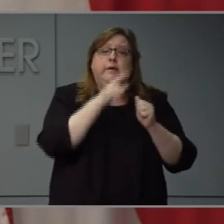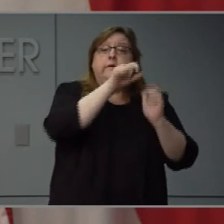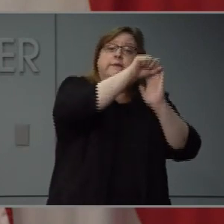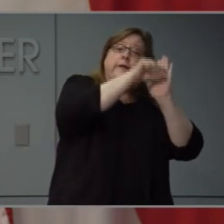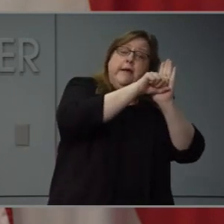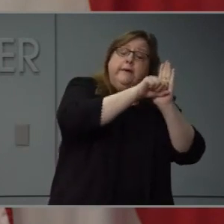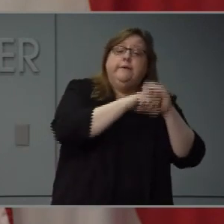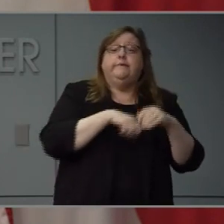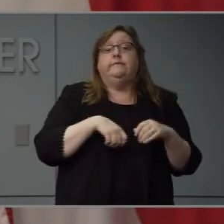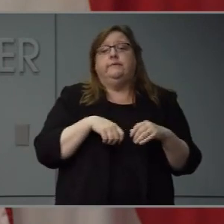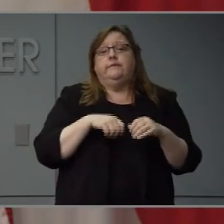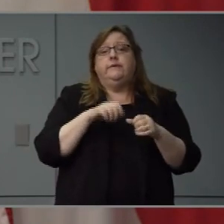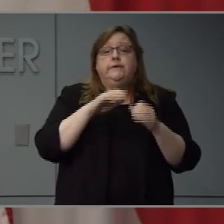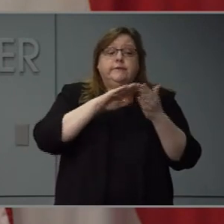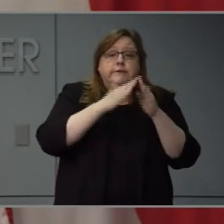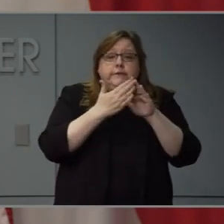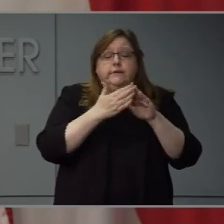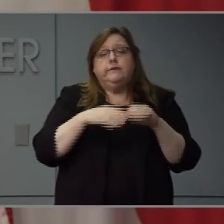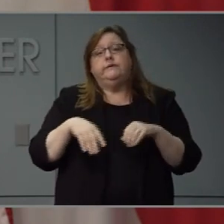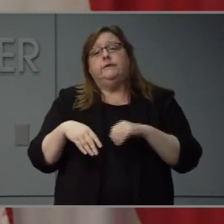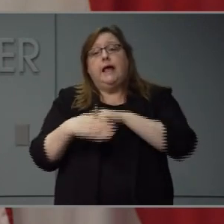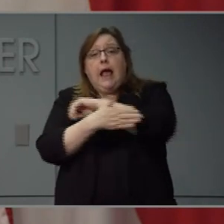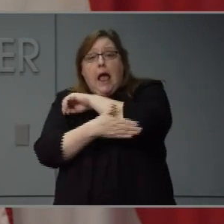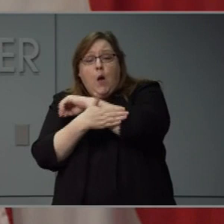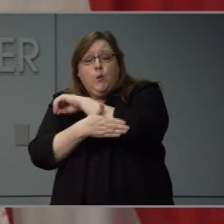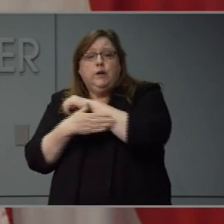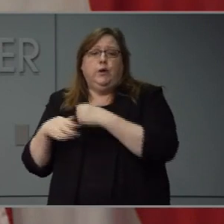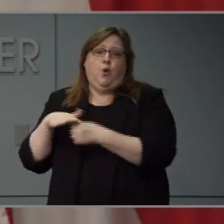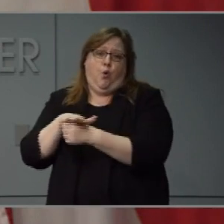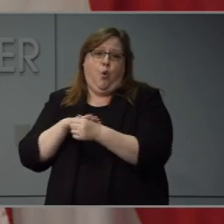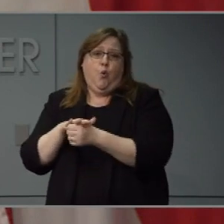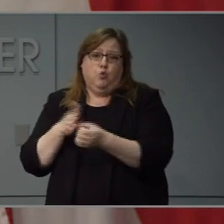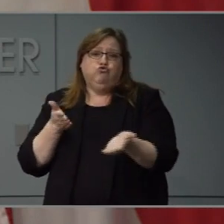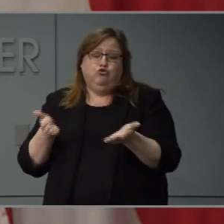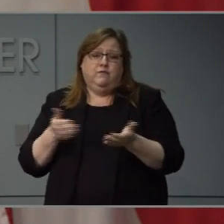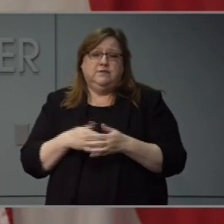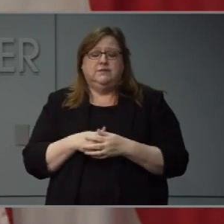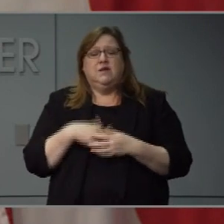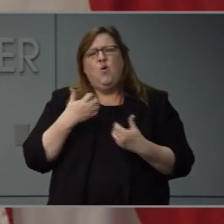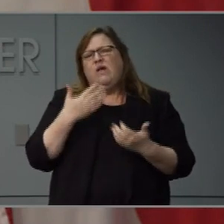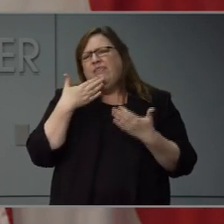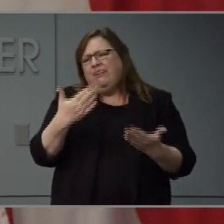from DHHS, the Office of Emergency Medical Services, the North